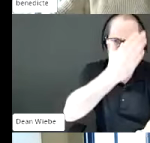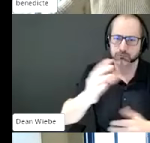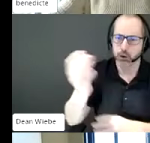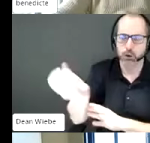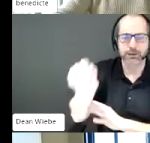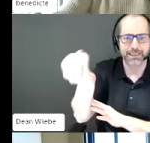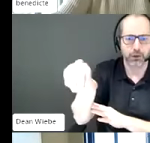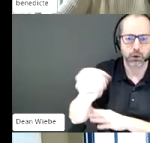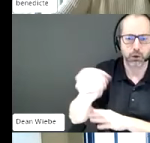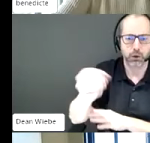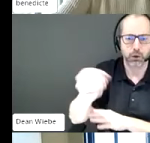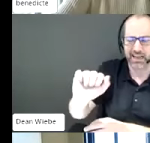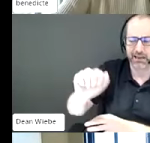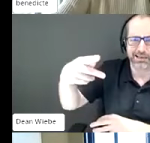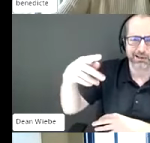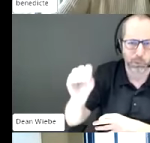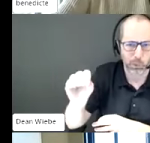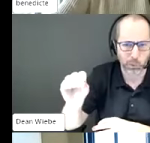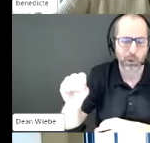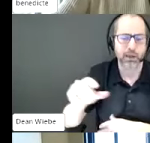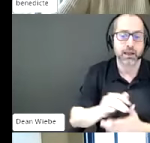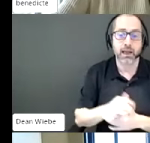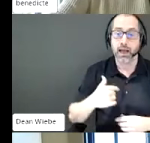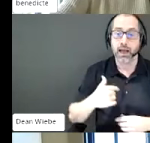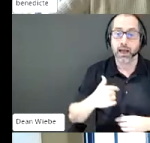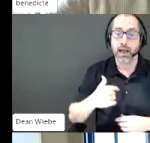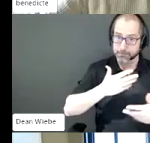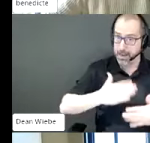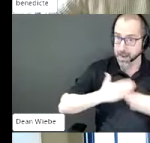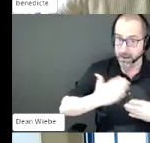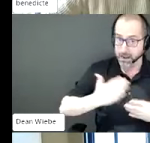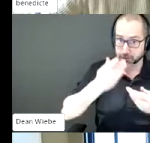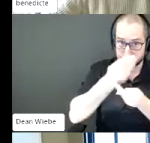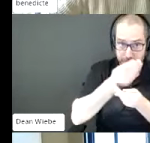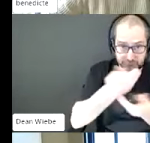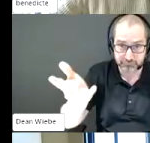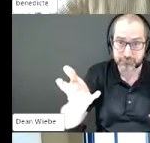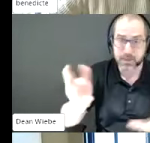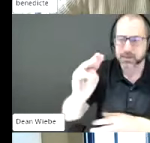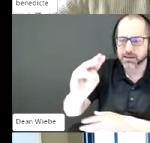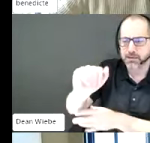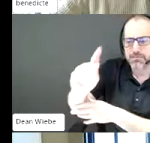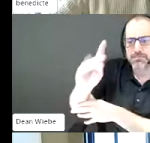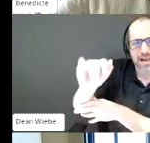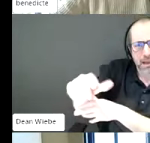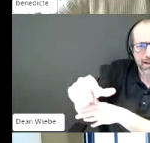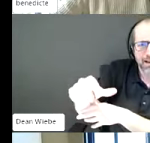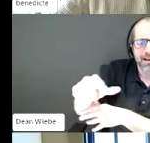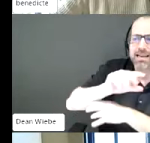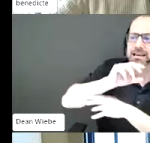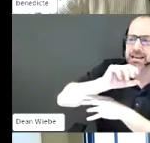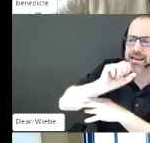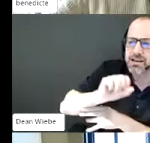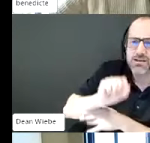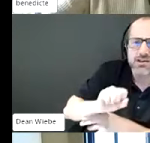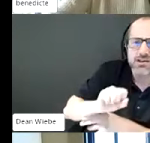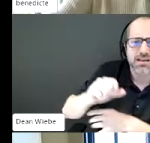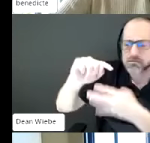for the Prevention of Elder Abuse. We're pleased to present our webinar on mapping the contours of aging in the Canadian public